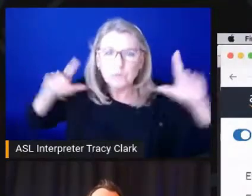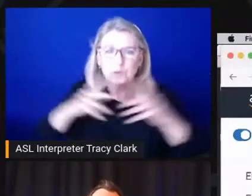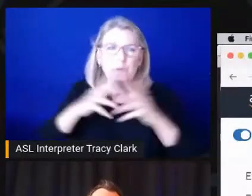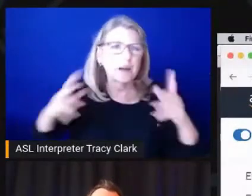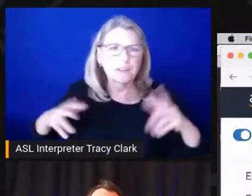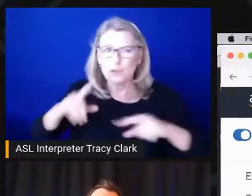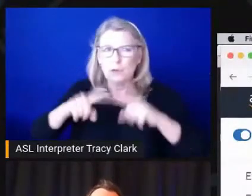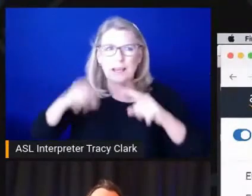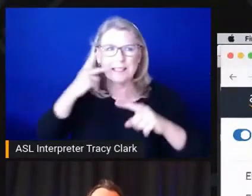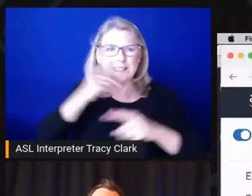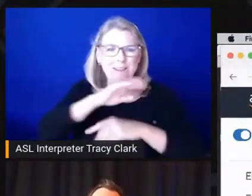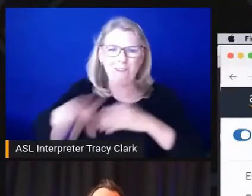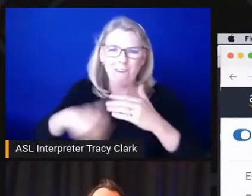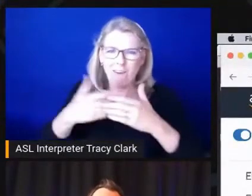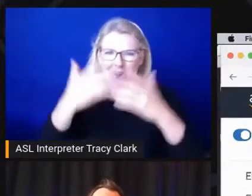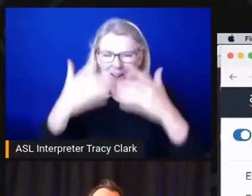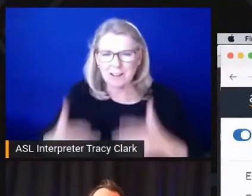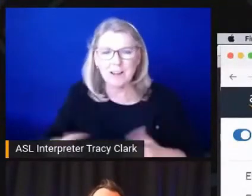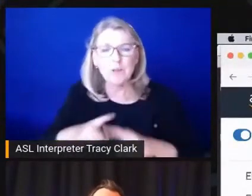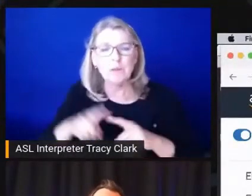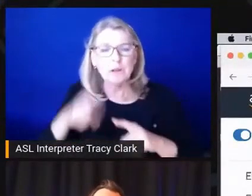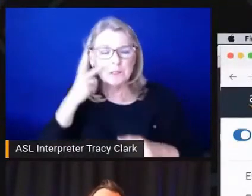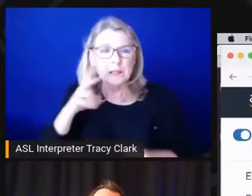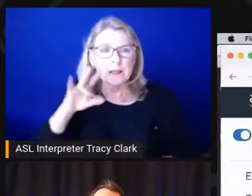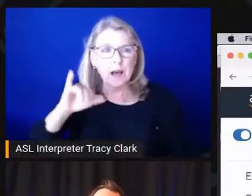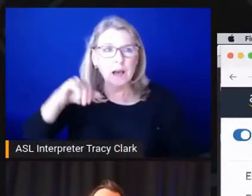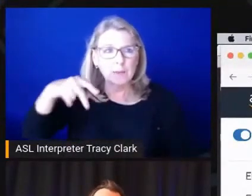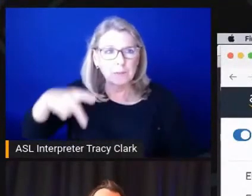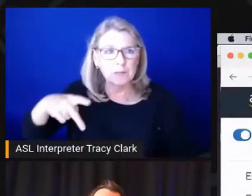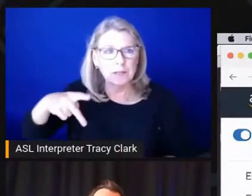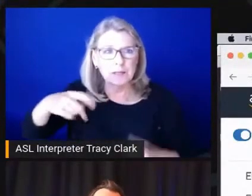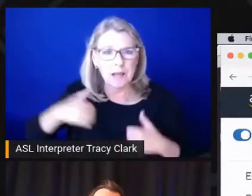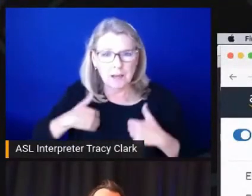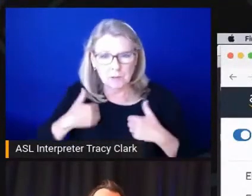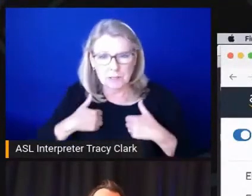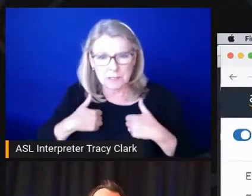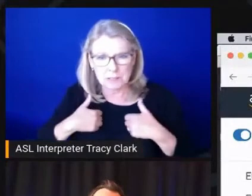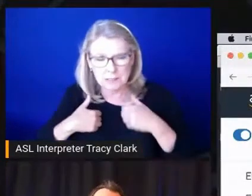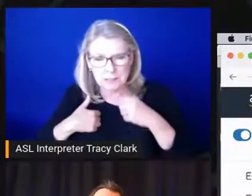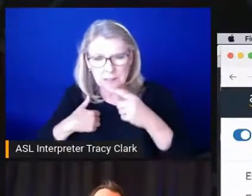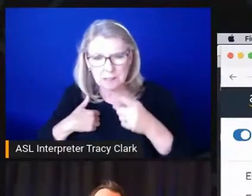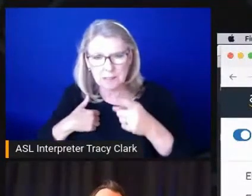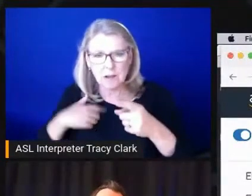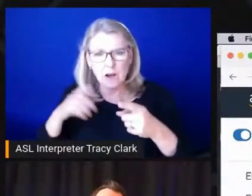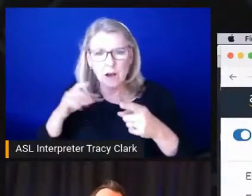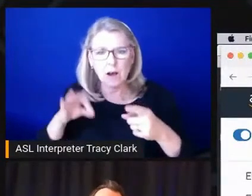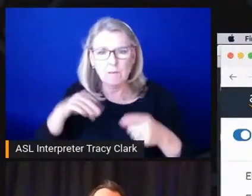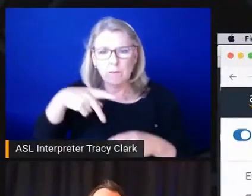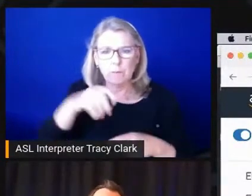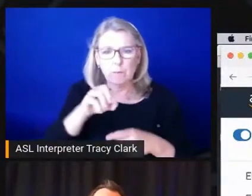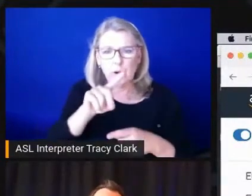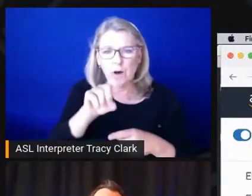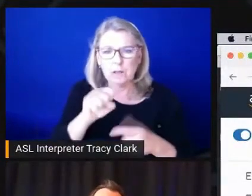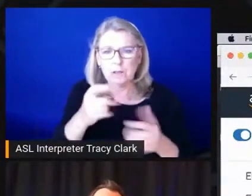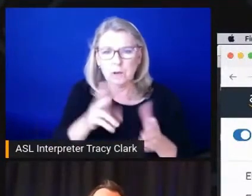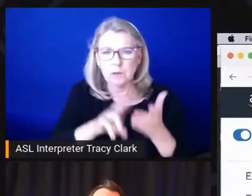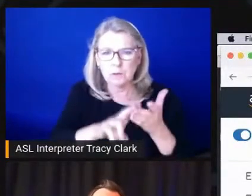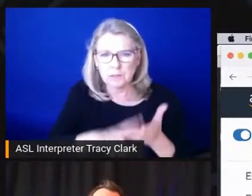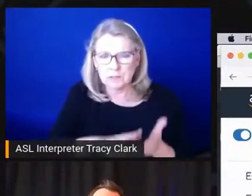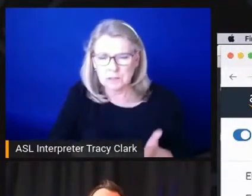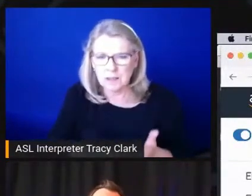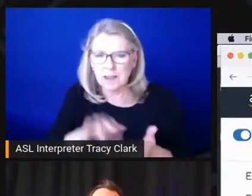the IPv6 addresses of the pods that get registered, right? So this is all the magic of Elastic Load Balancer